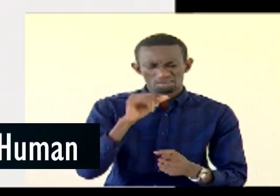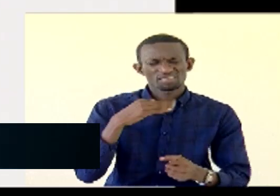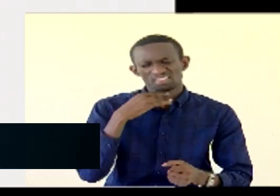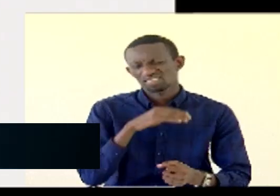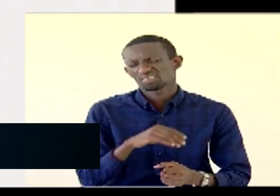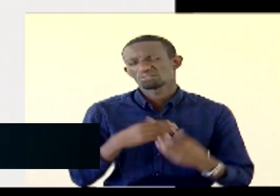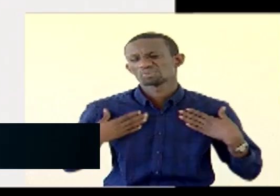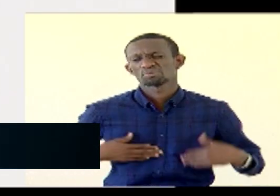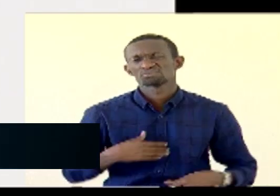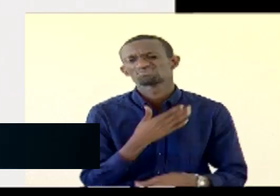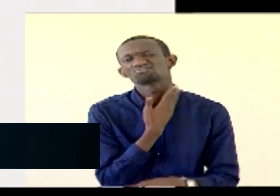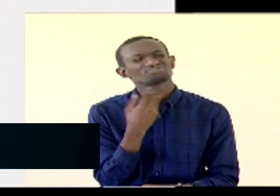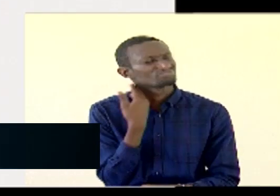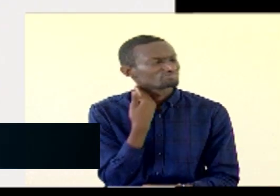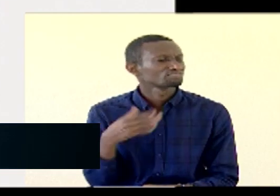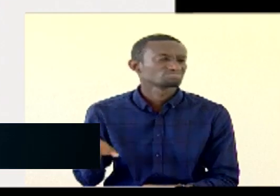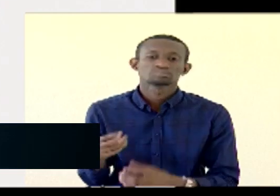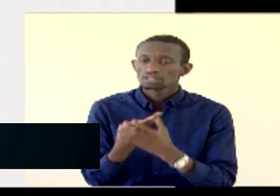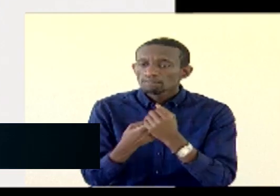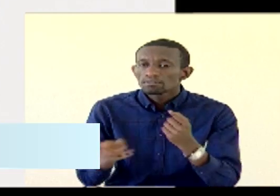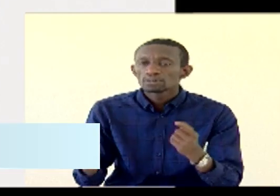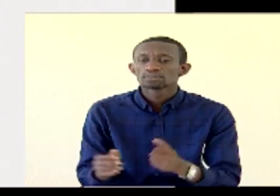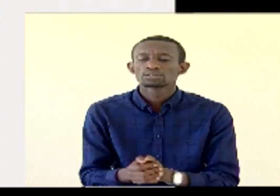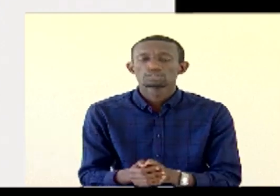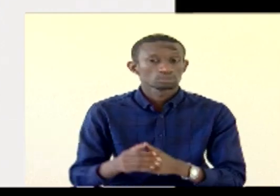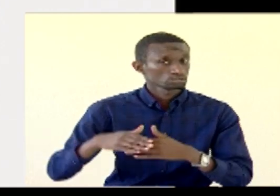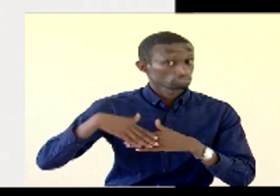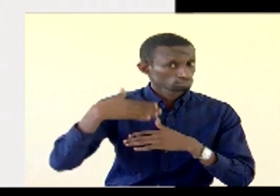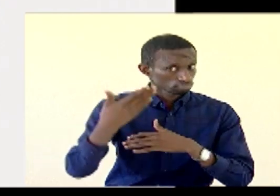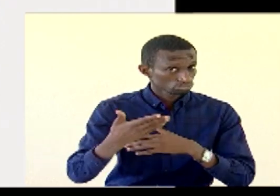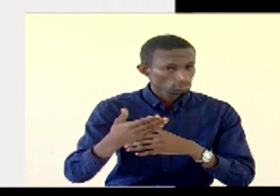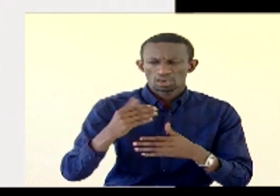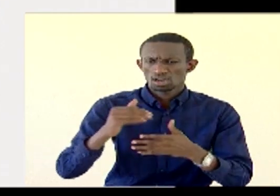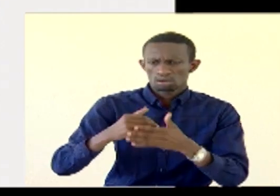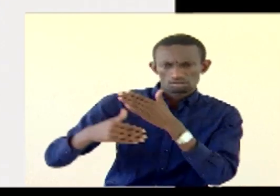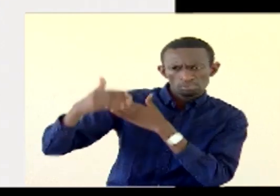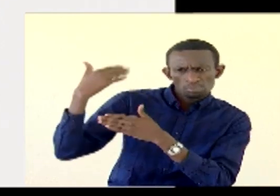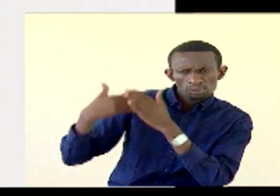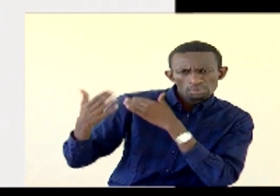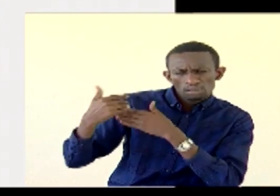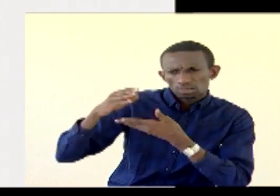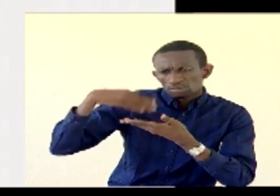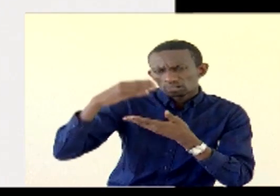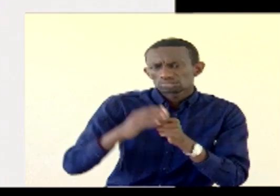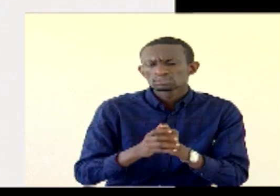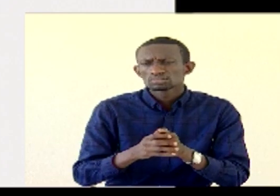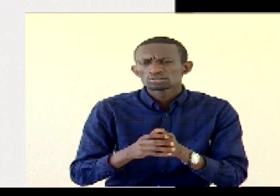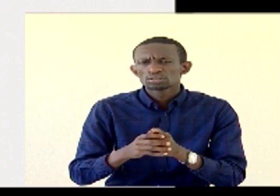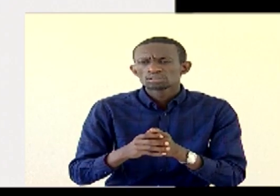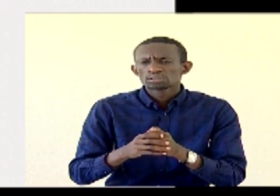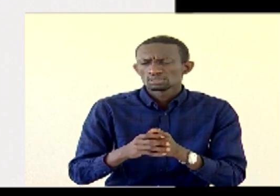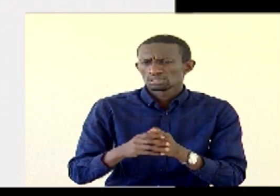I think on previous lessons, we talked about the functions of the liver, where we say the liver does a function